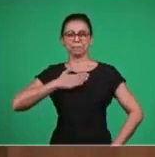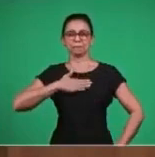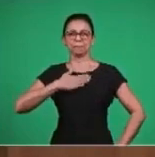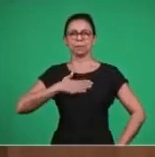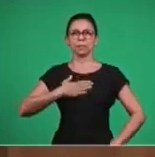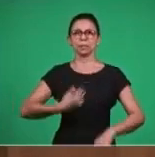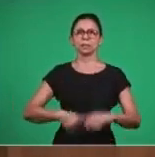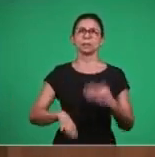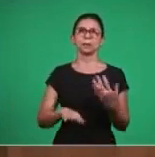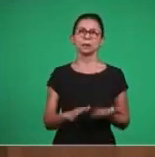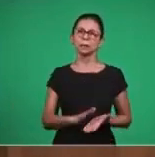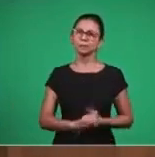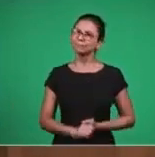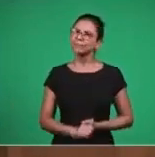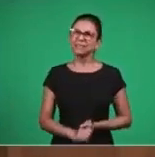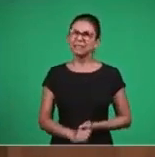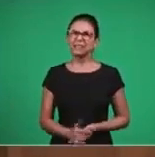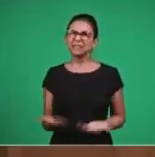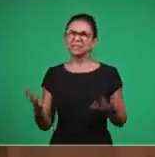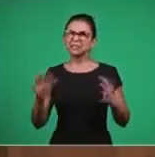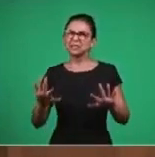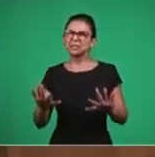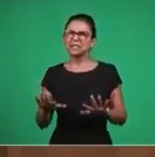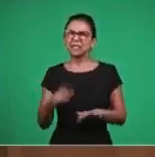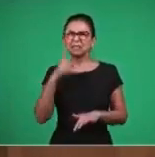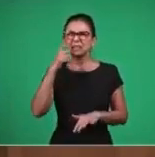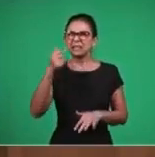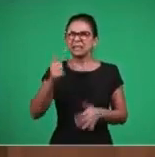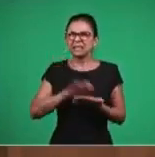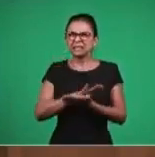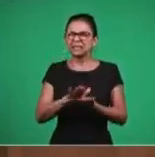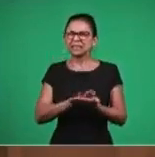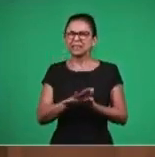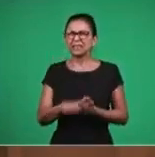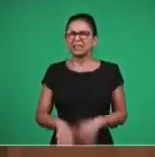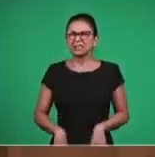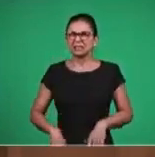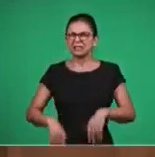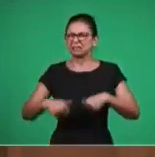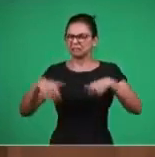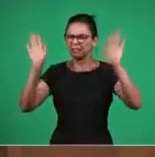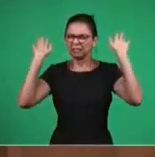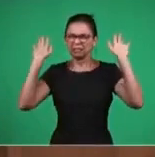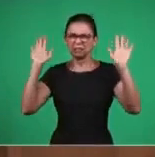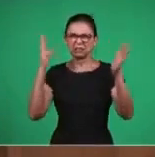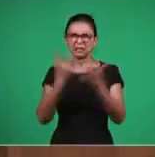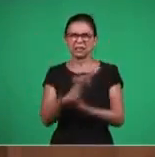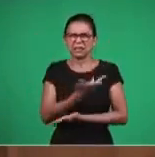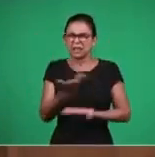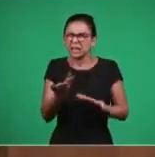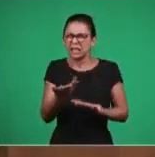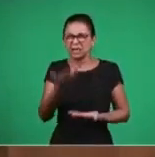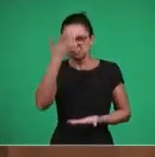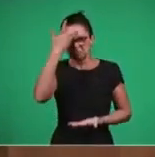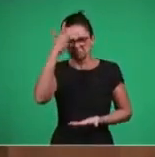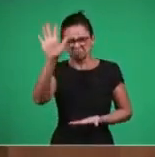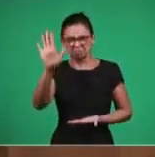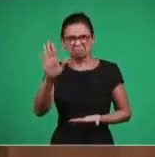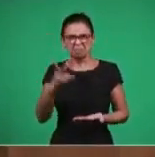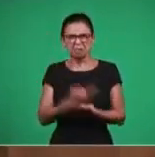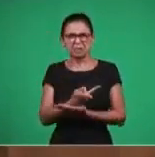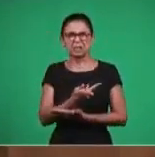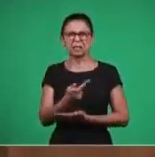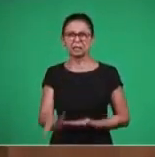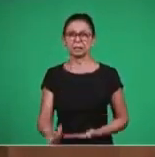inside of the gospel, and it's the work of the Holy Spirit. He doesn't want to know anything related to the Holy Spirit. He doesn't care of what is going to